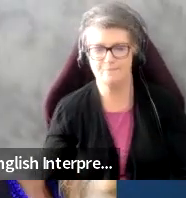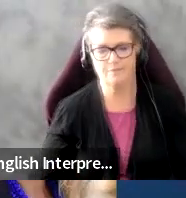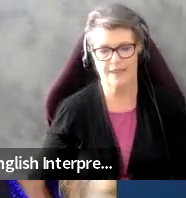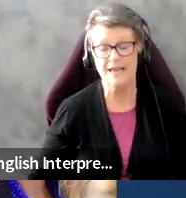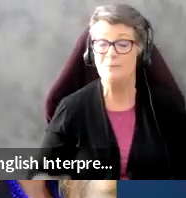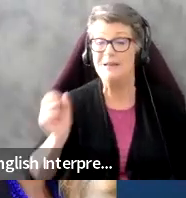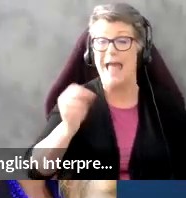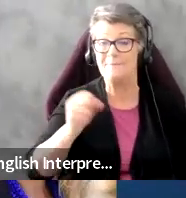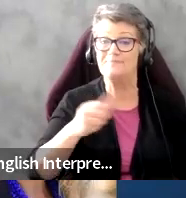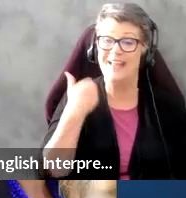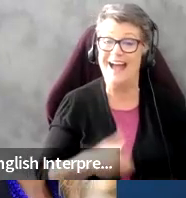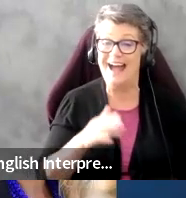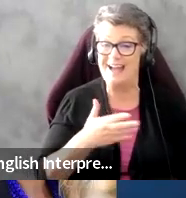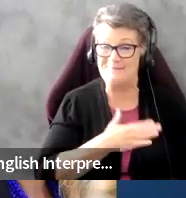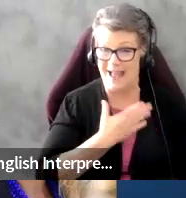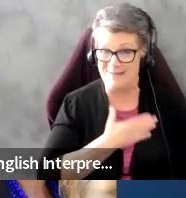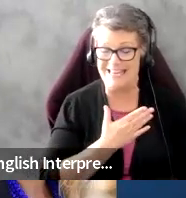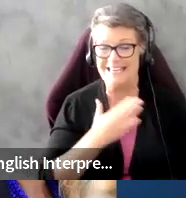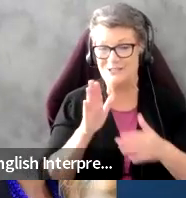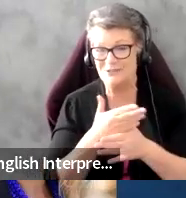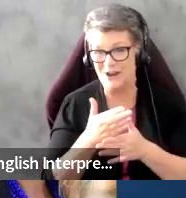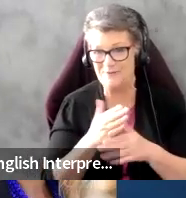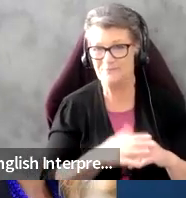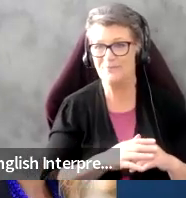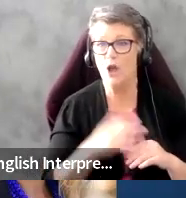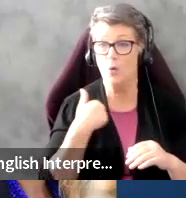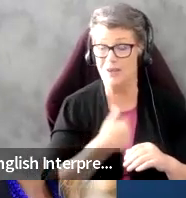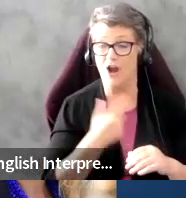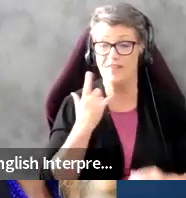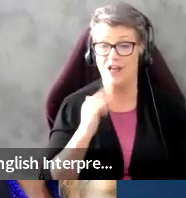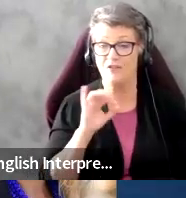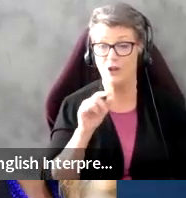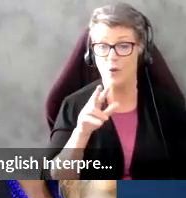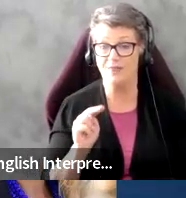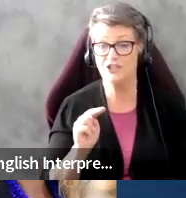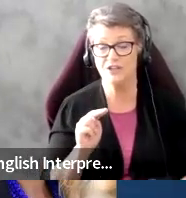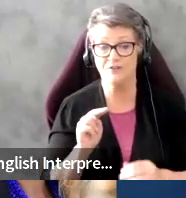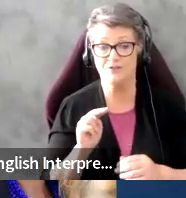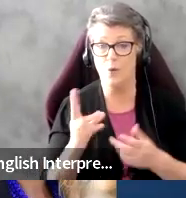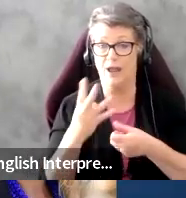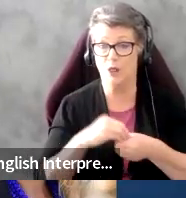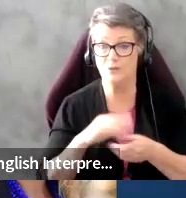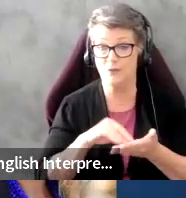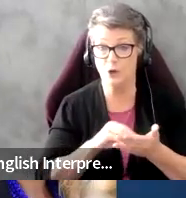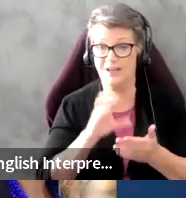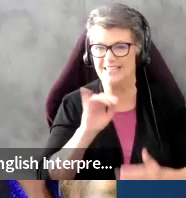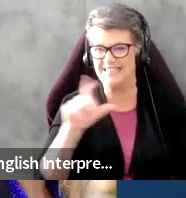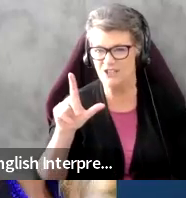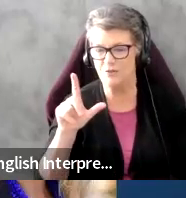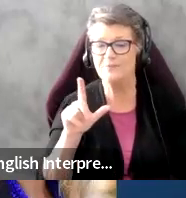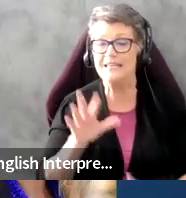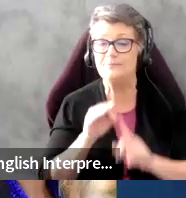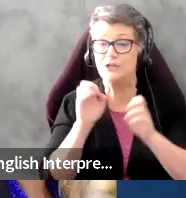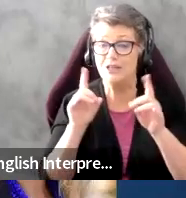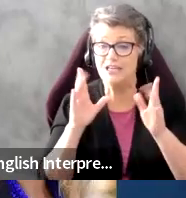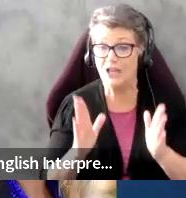So yeah, I am happy to share. We are the California Coalition for Inclusive Learning. We are a special